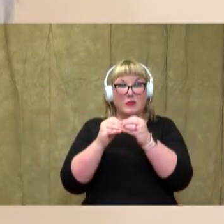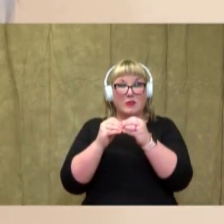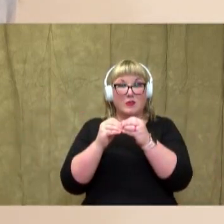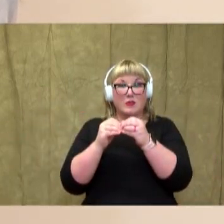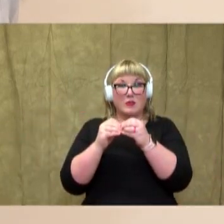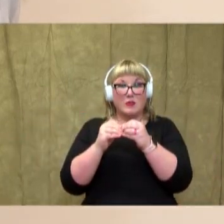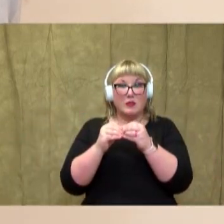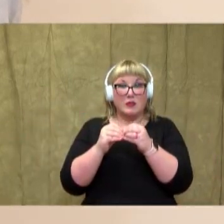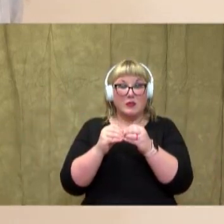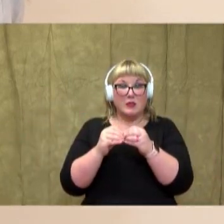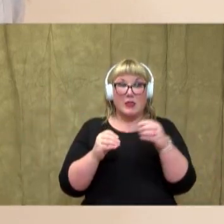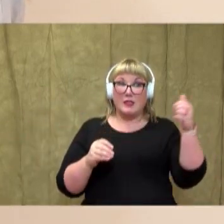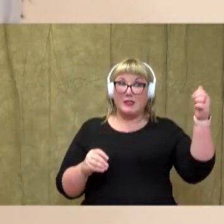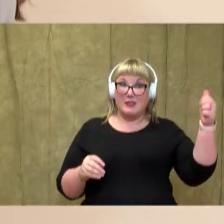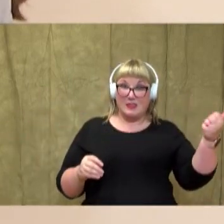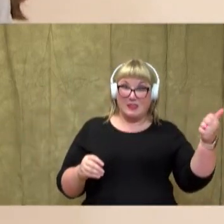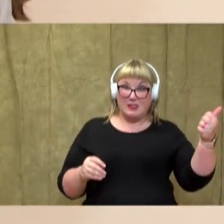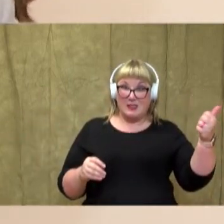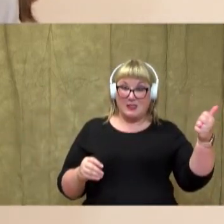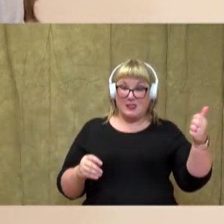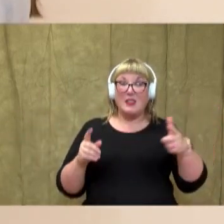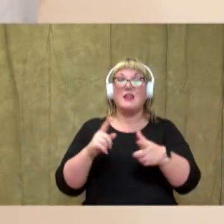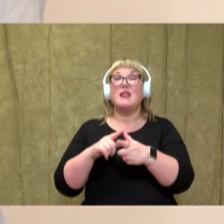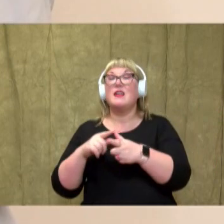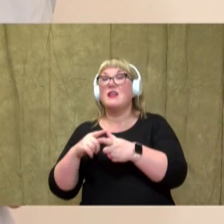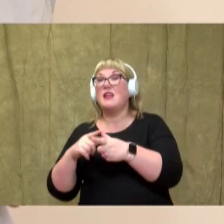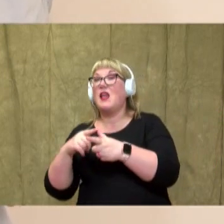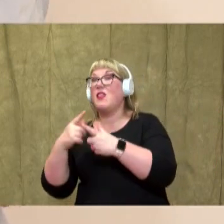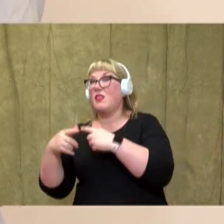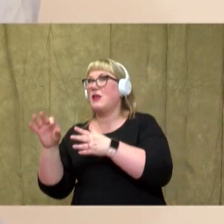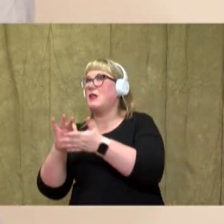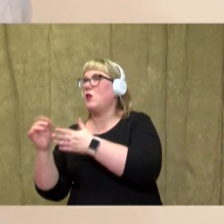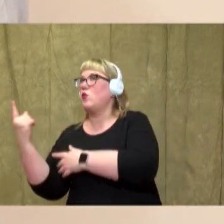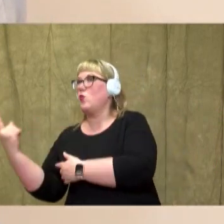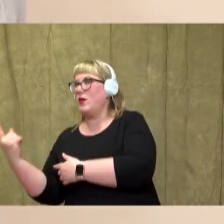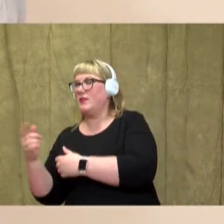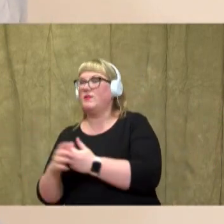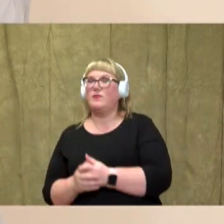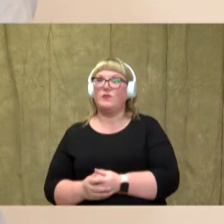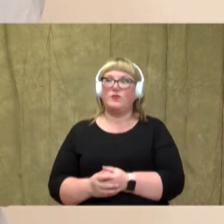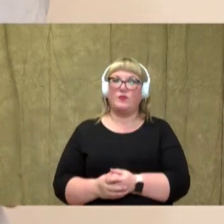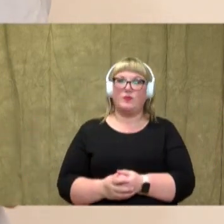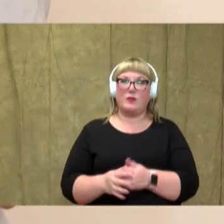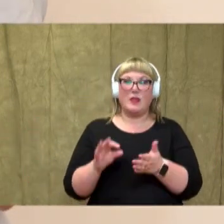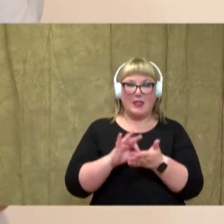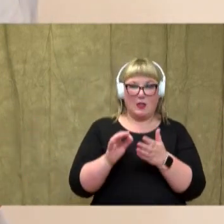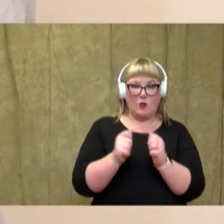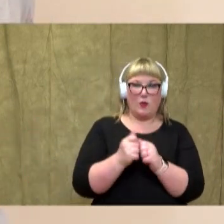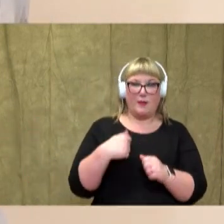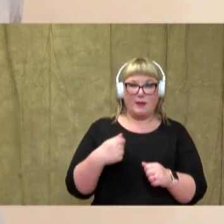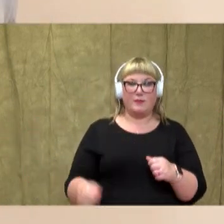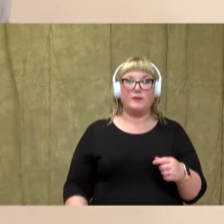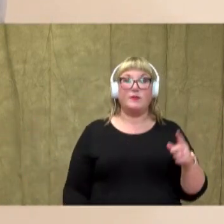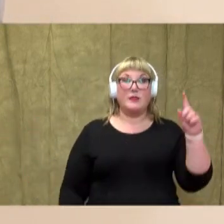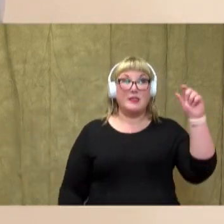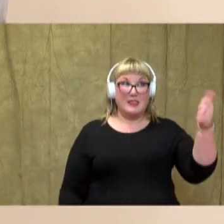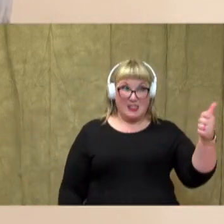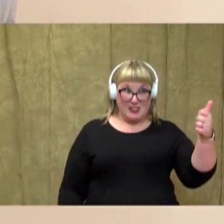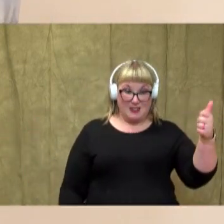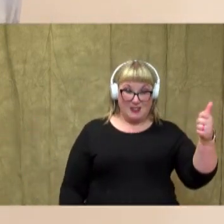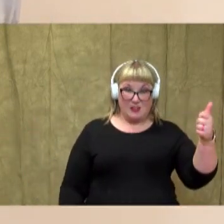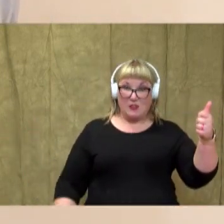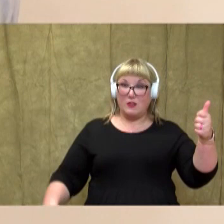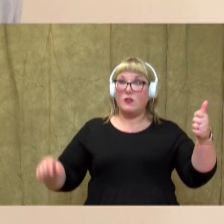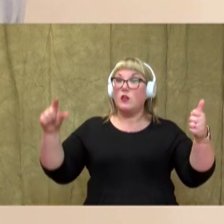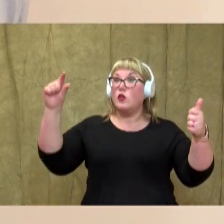to count the tens and then the ones for this strategy. So count with me.